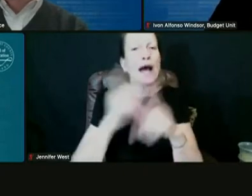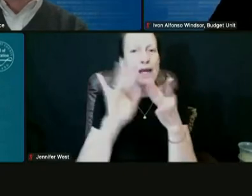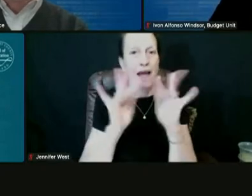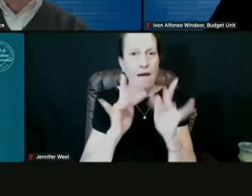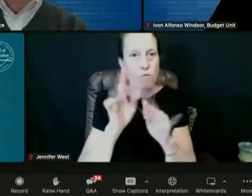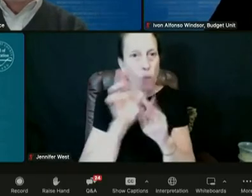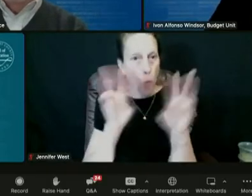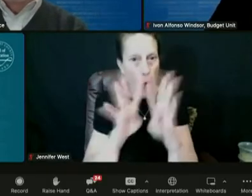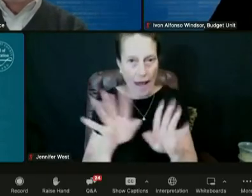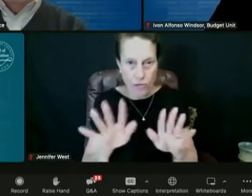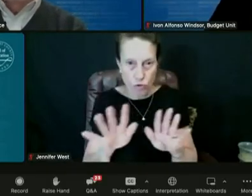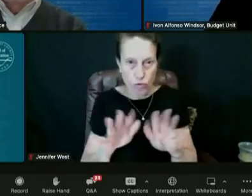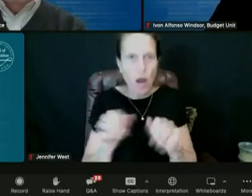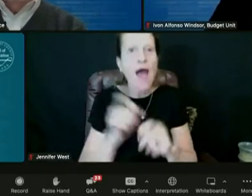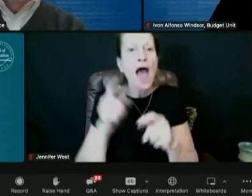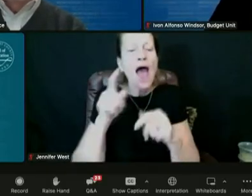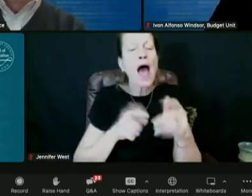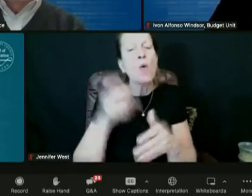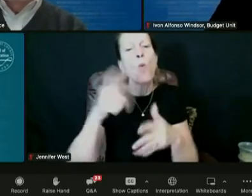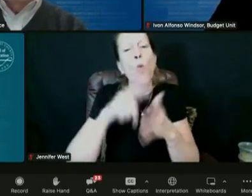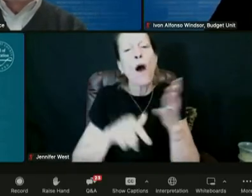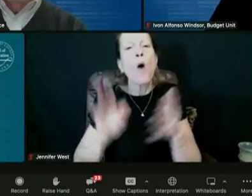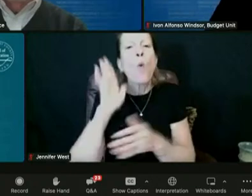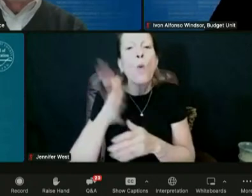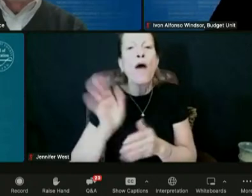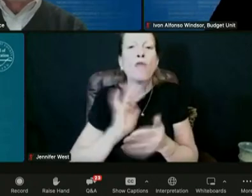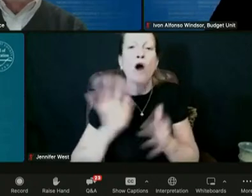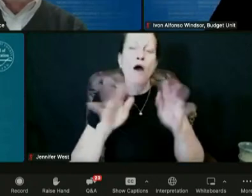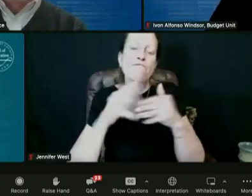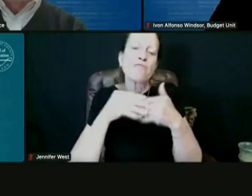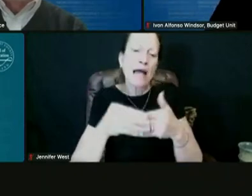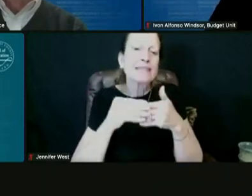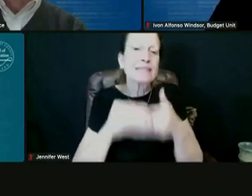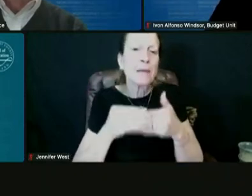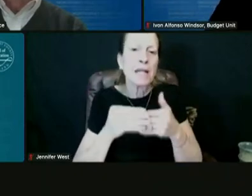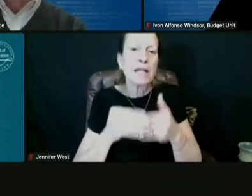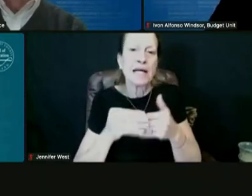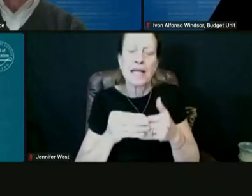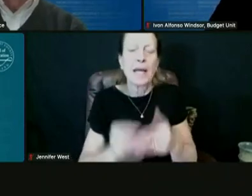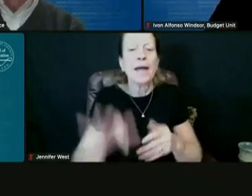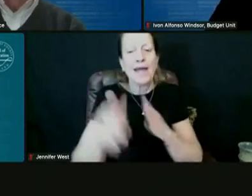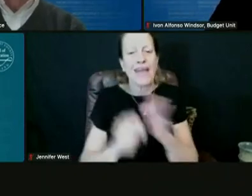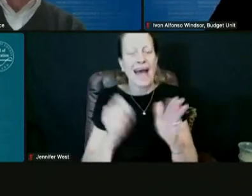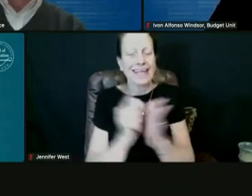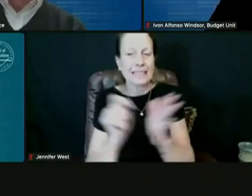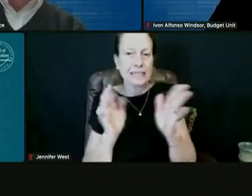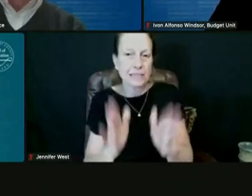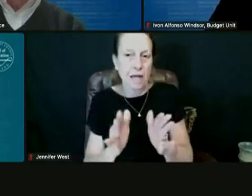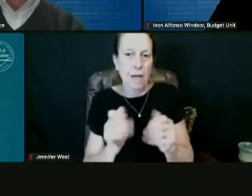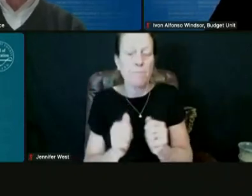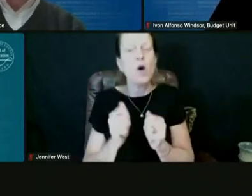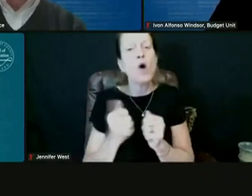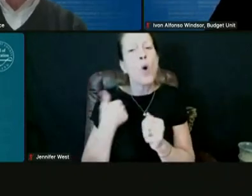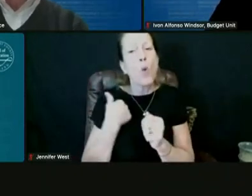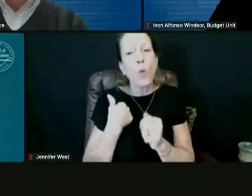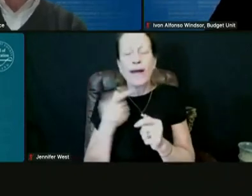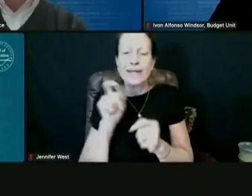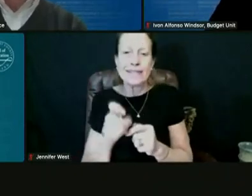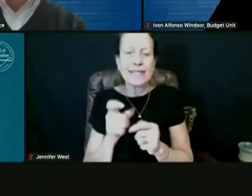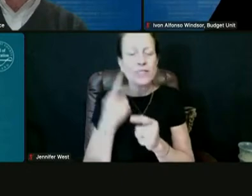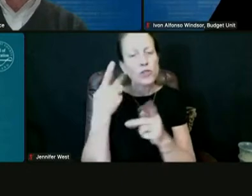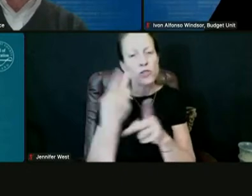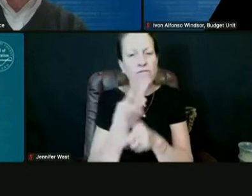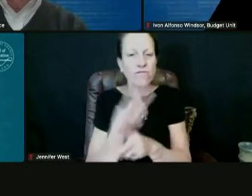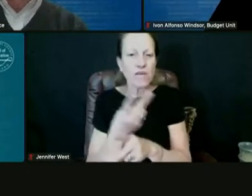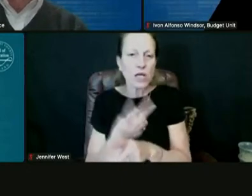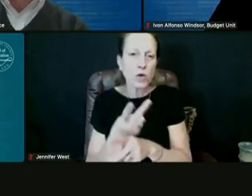have. We continue to hear from our stakeholders and continue to look at ways in innovatively and most importantly,